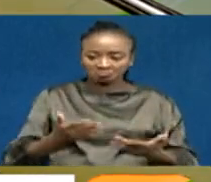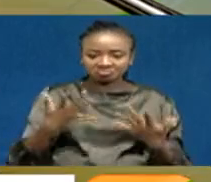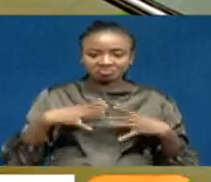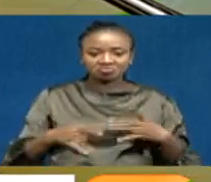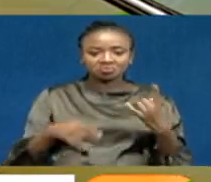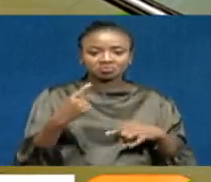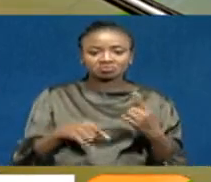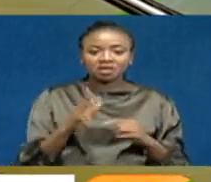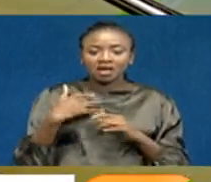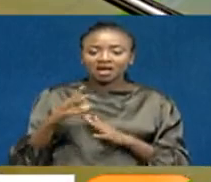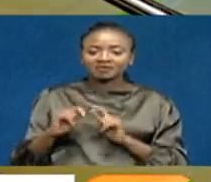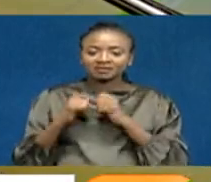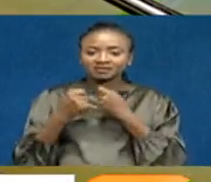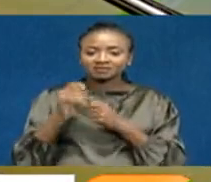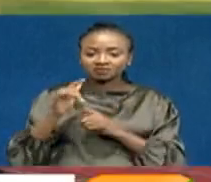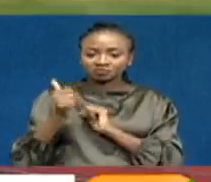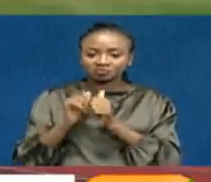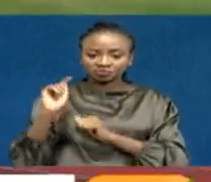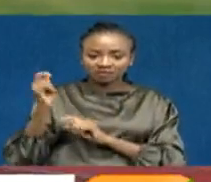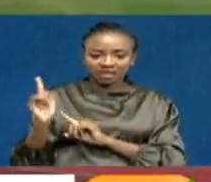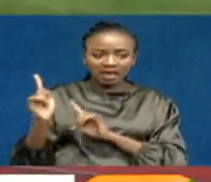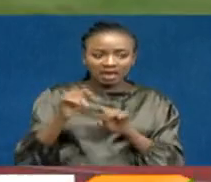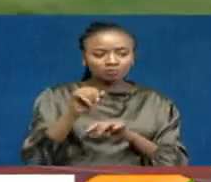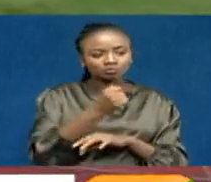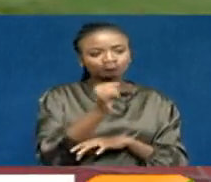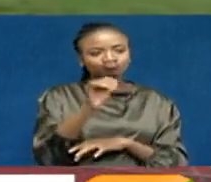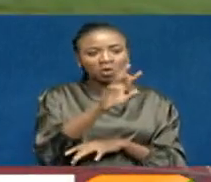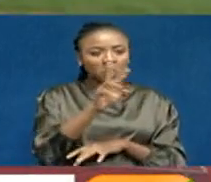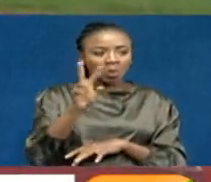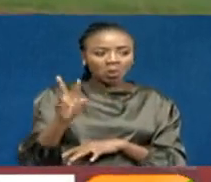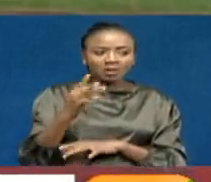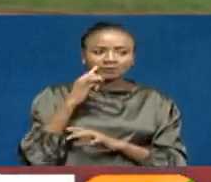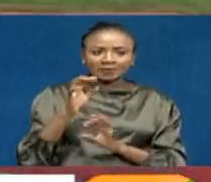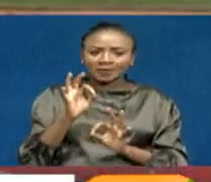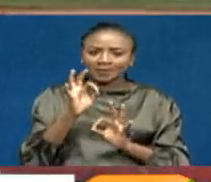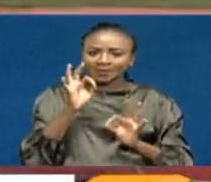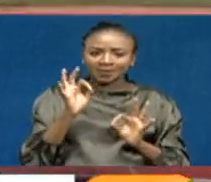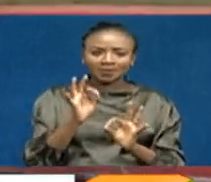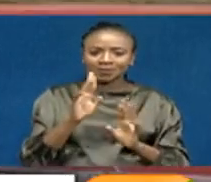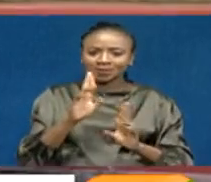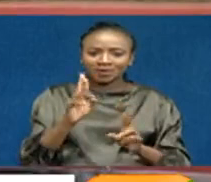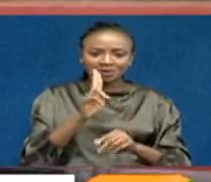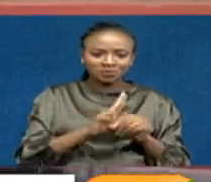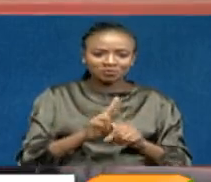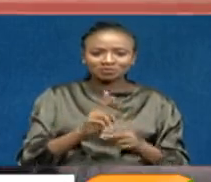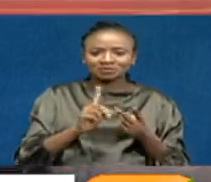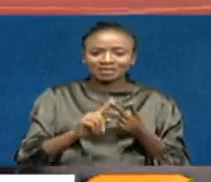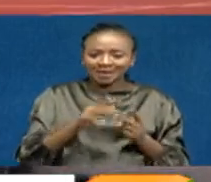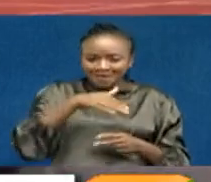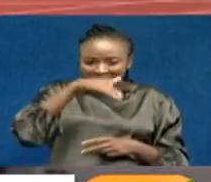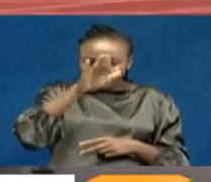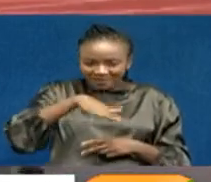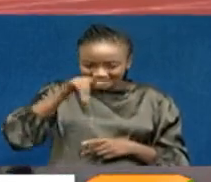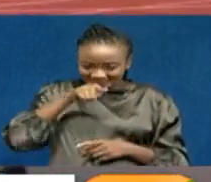who led a team from the Sports Kenya to tour the facility, said the stadium was ready for use for sporting activities once painting